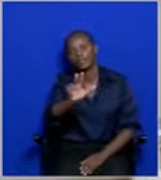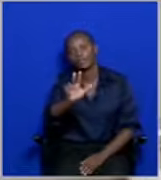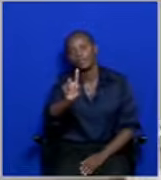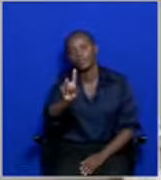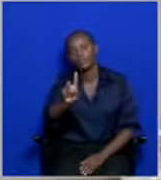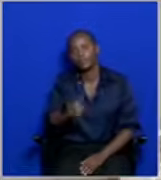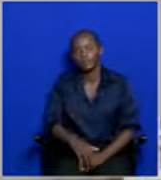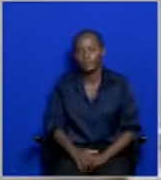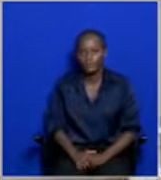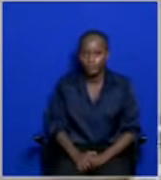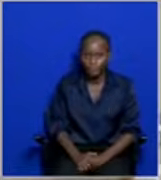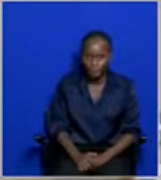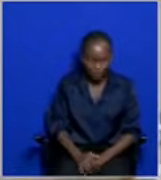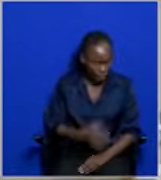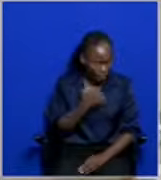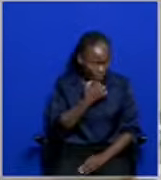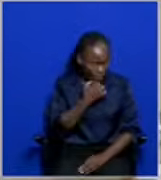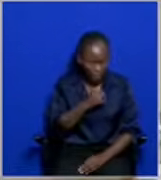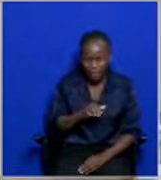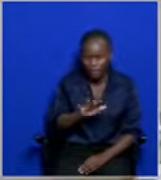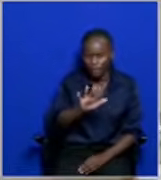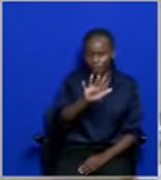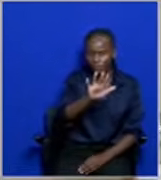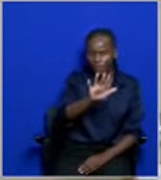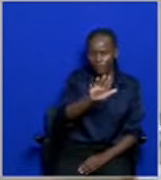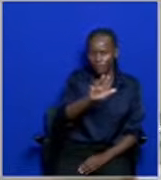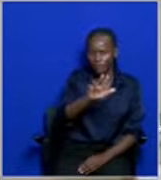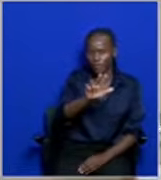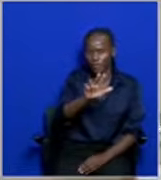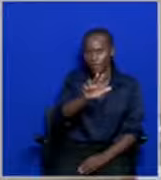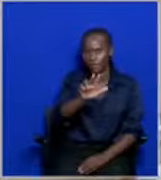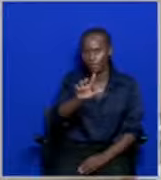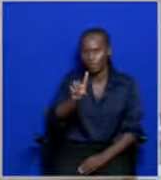Eight one. Project and scroll.